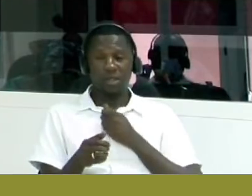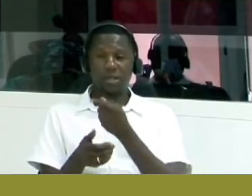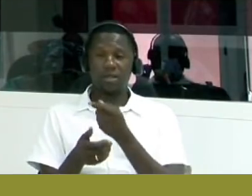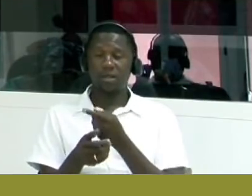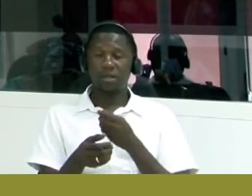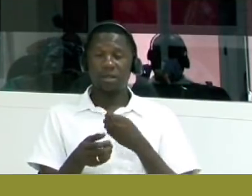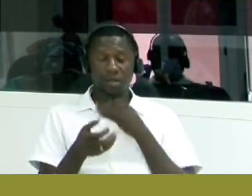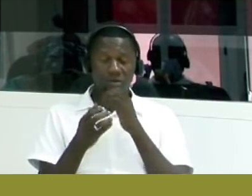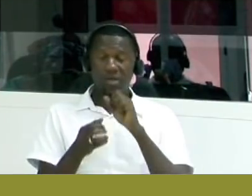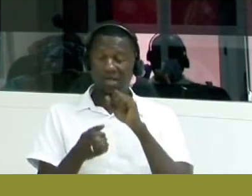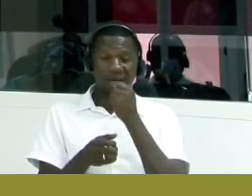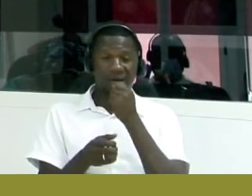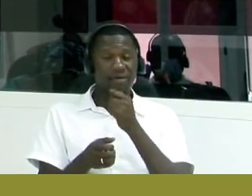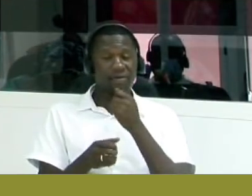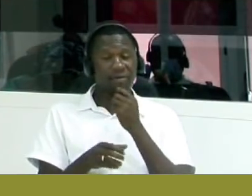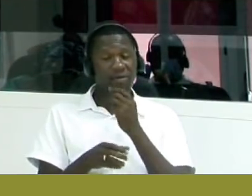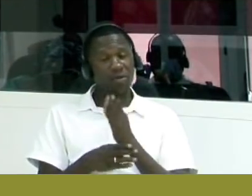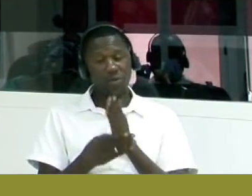hard fact.